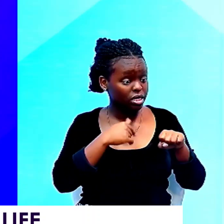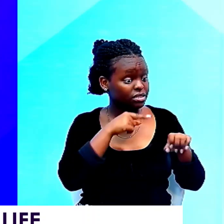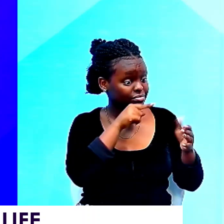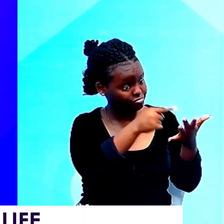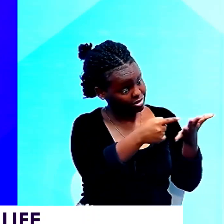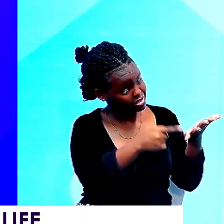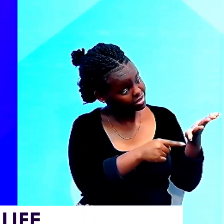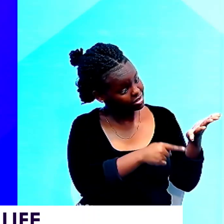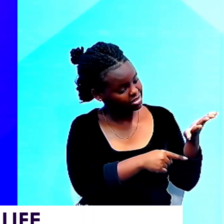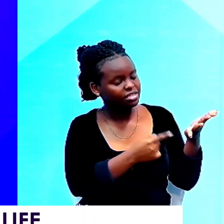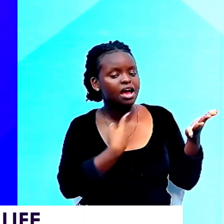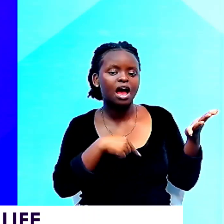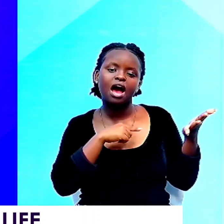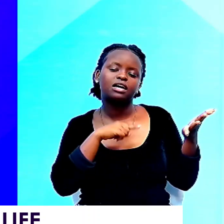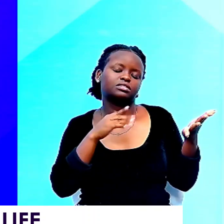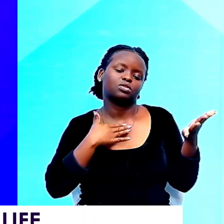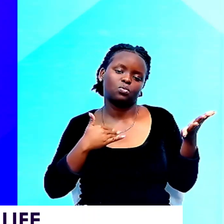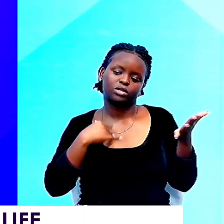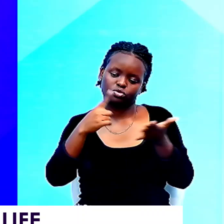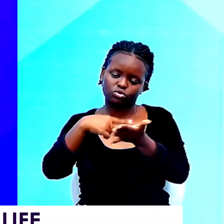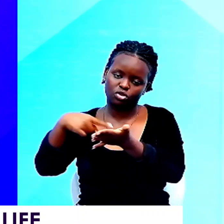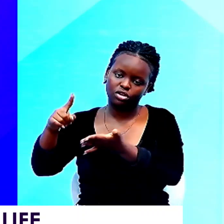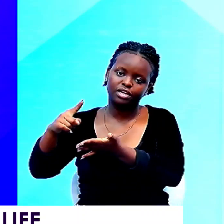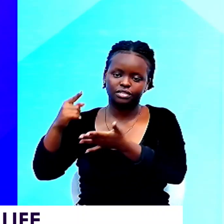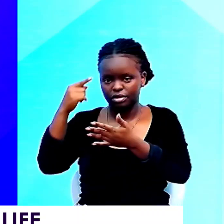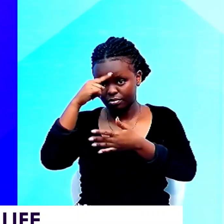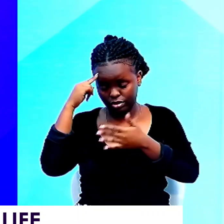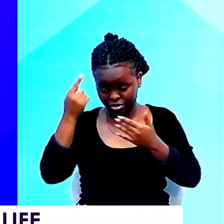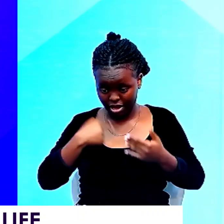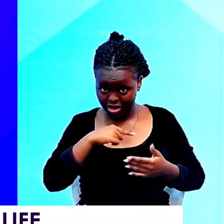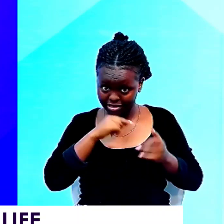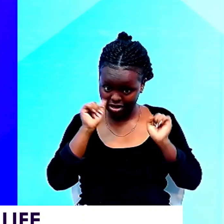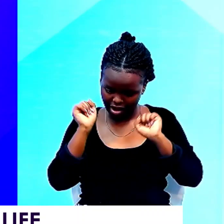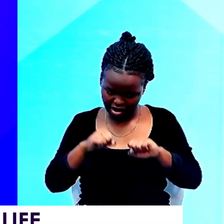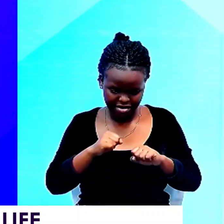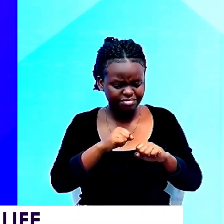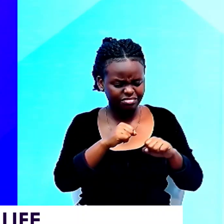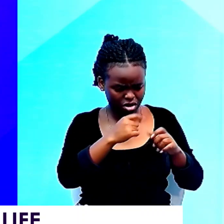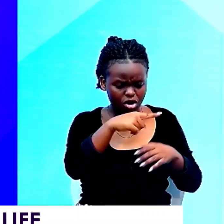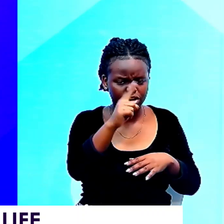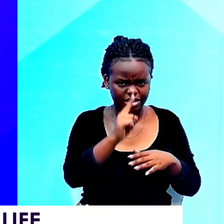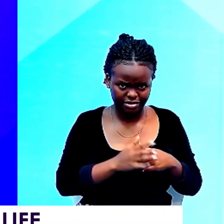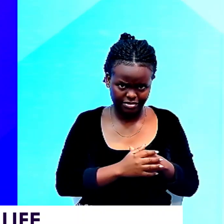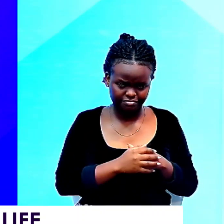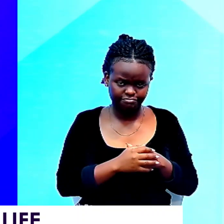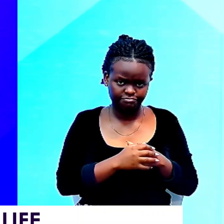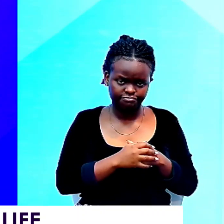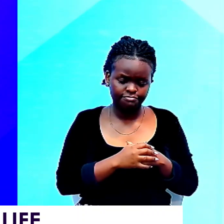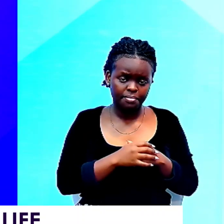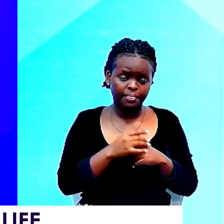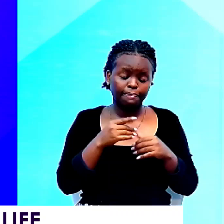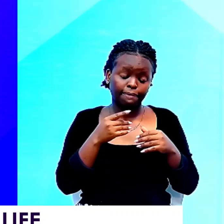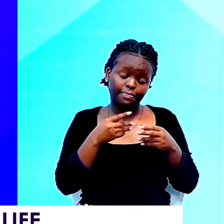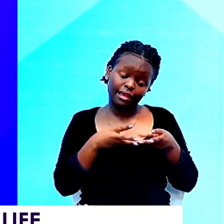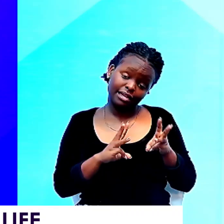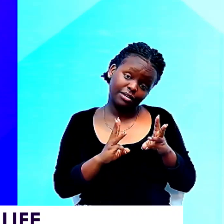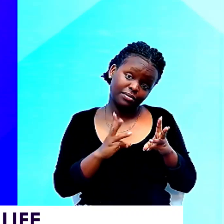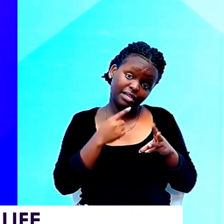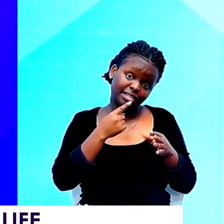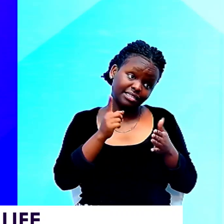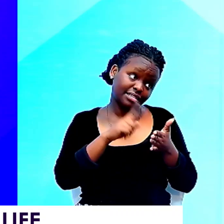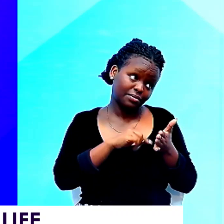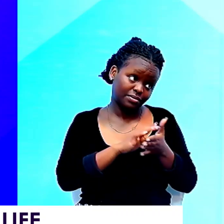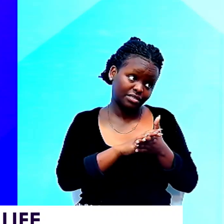willing to rectify it because we are the people seated on the throne, which they never do. So in a way, I would also say that ni kama hao pia